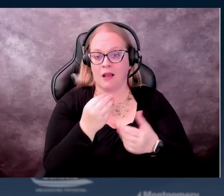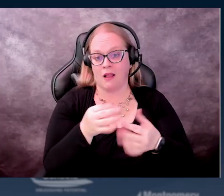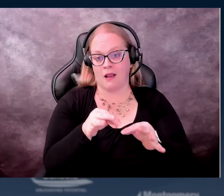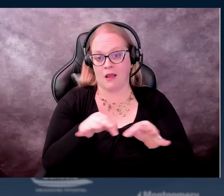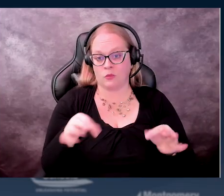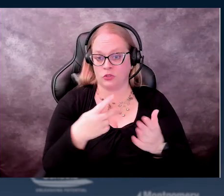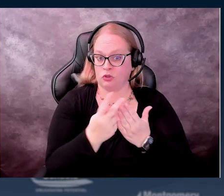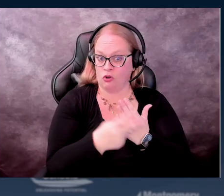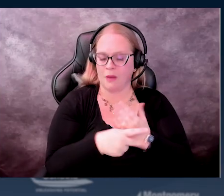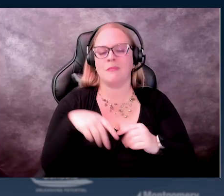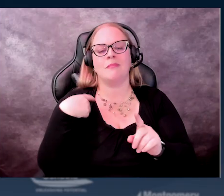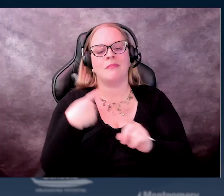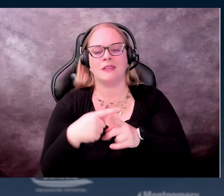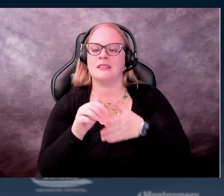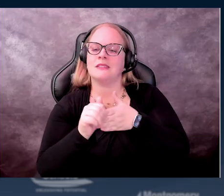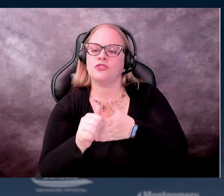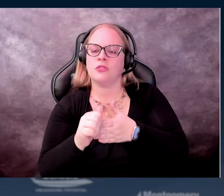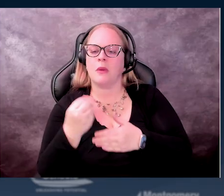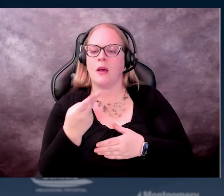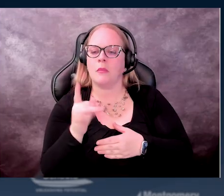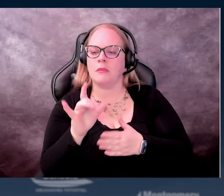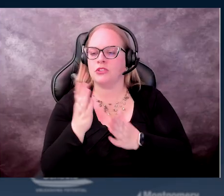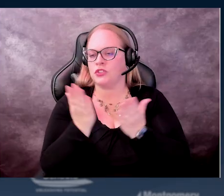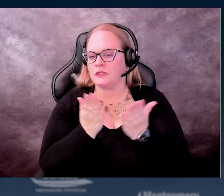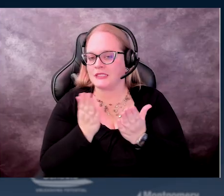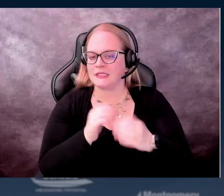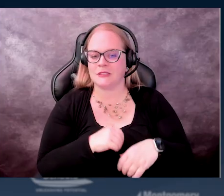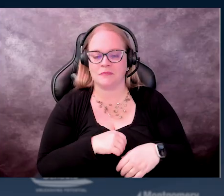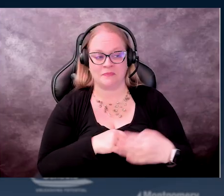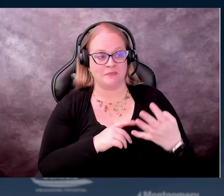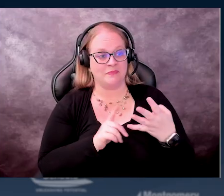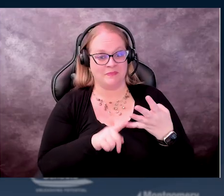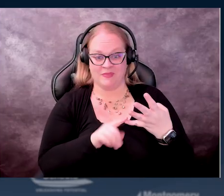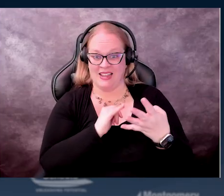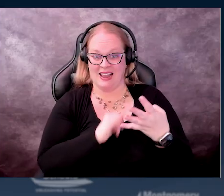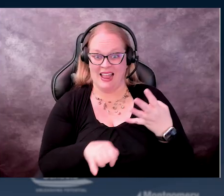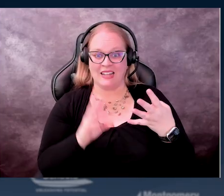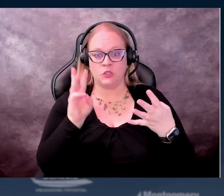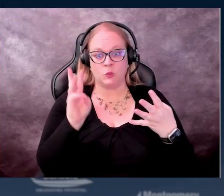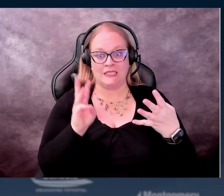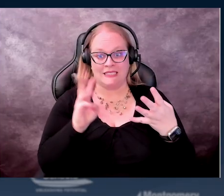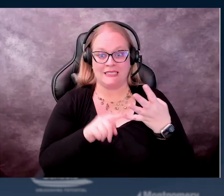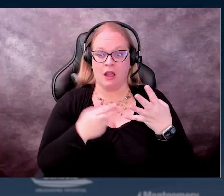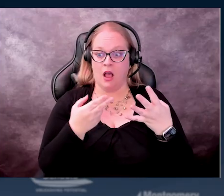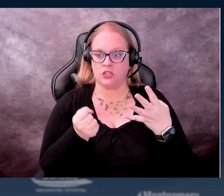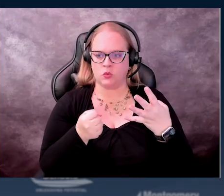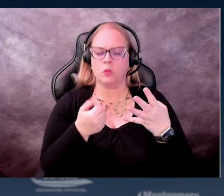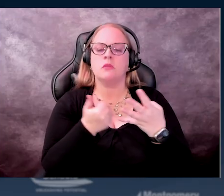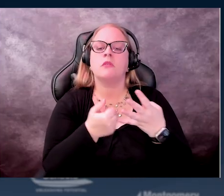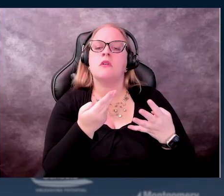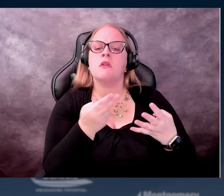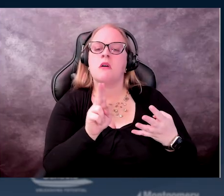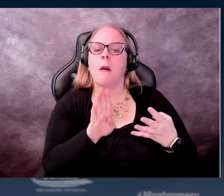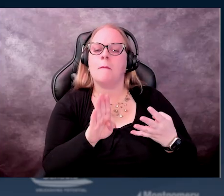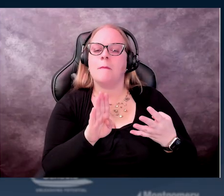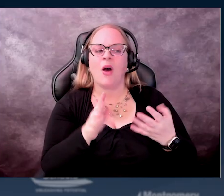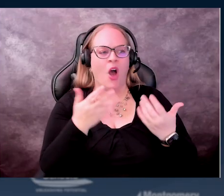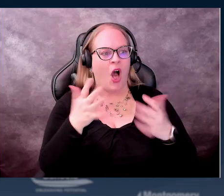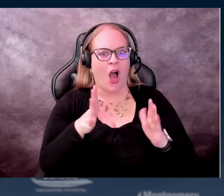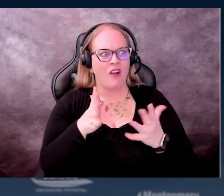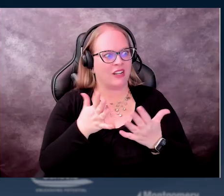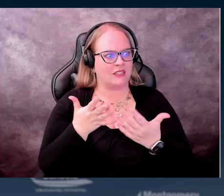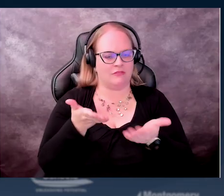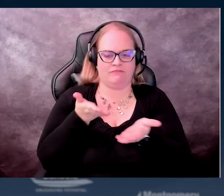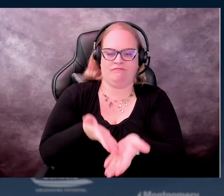service. And finally, in this region, Wheaton High School is a hub with the Thomas Edison High School